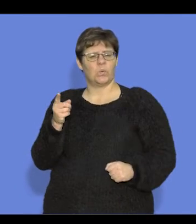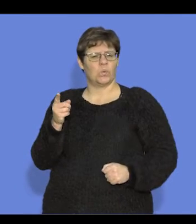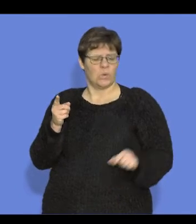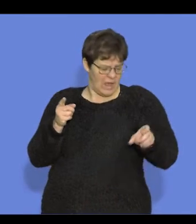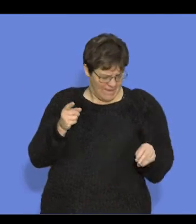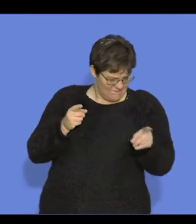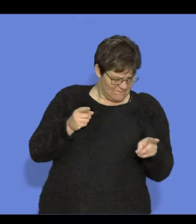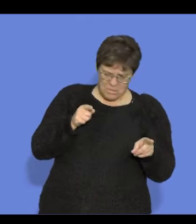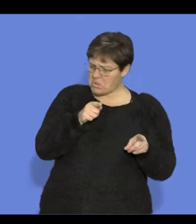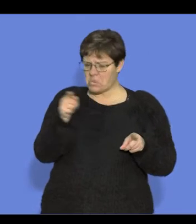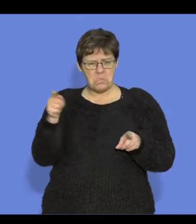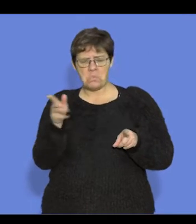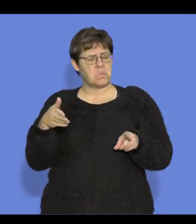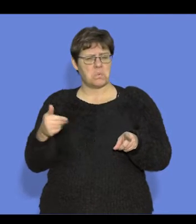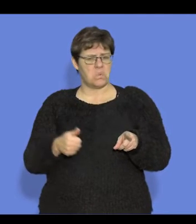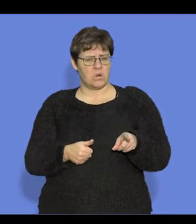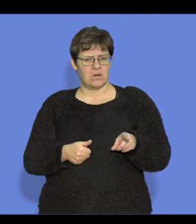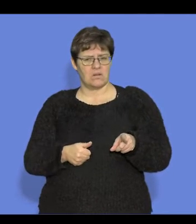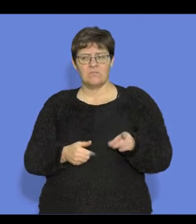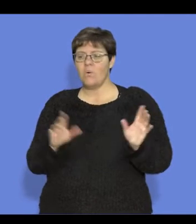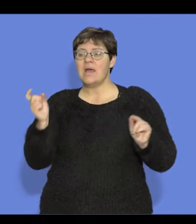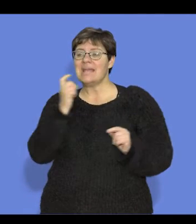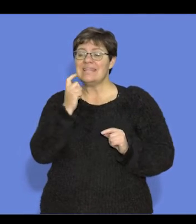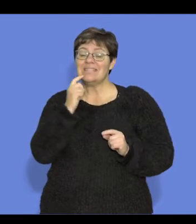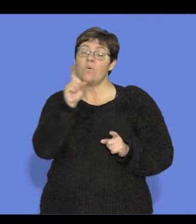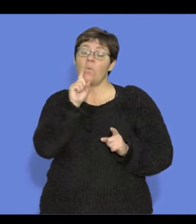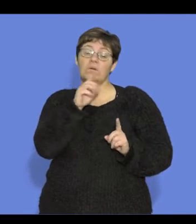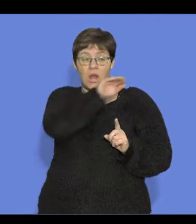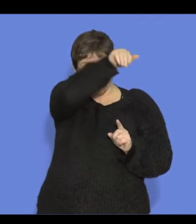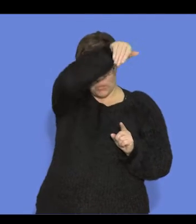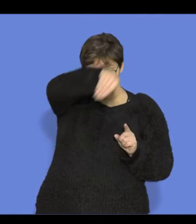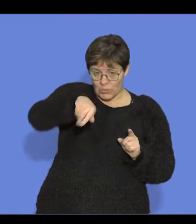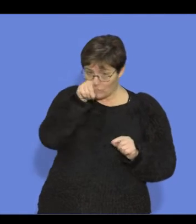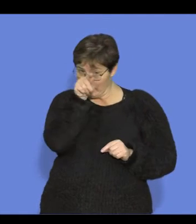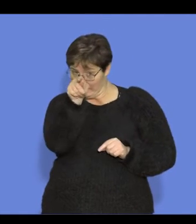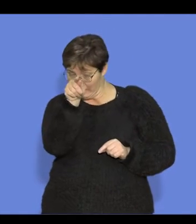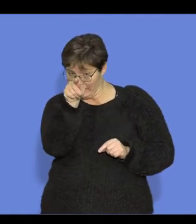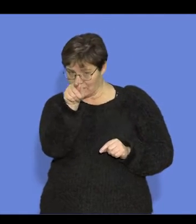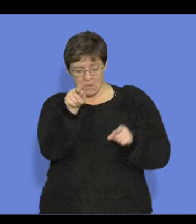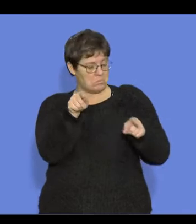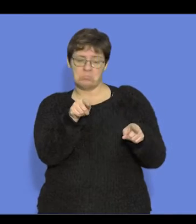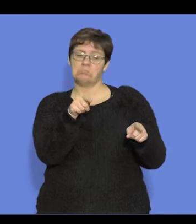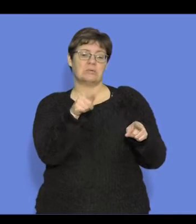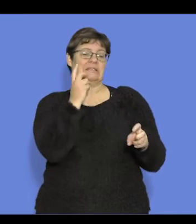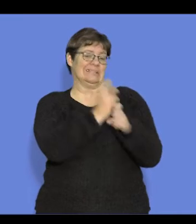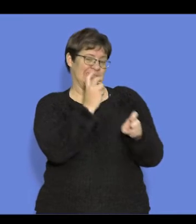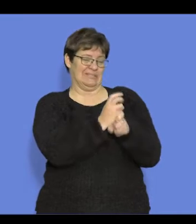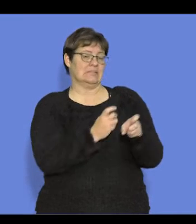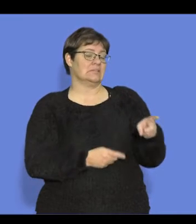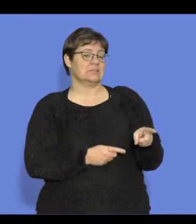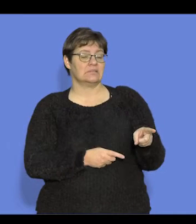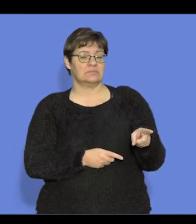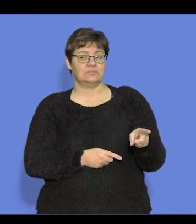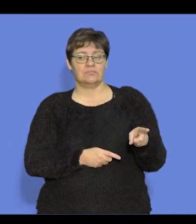So what it does is it's easier for the water to move through this part of the endodermis, and